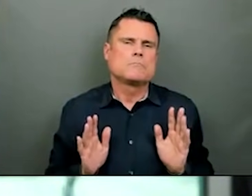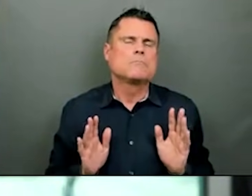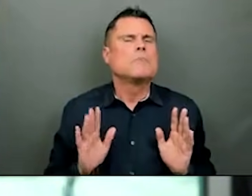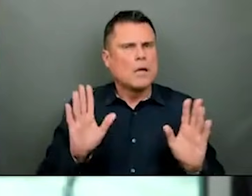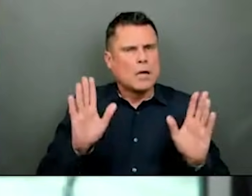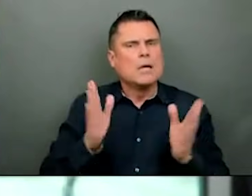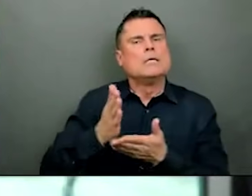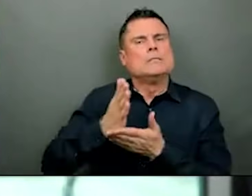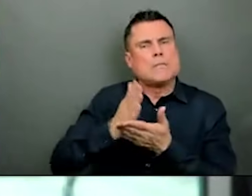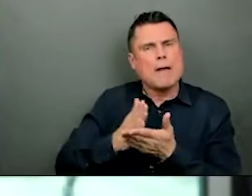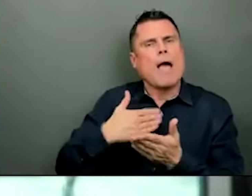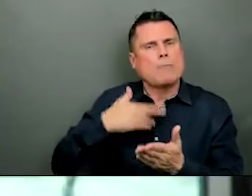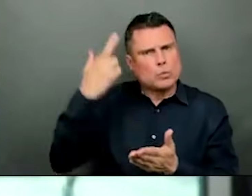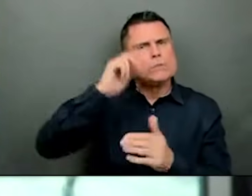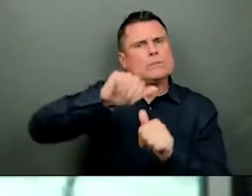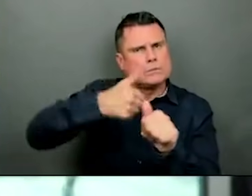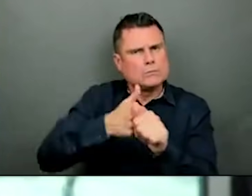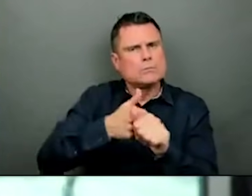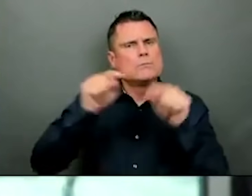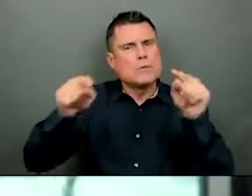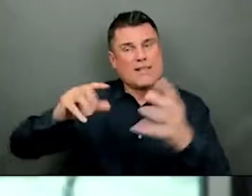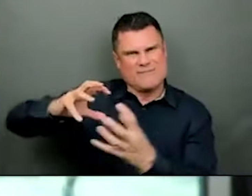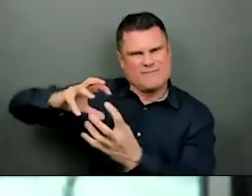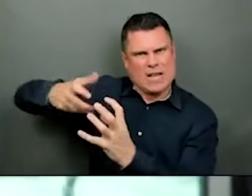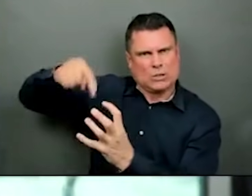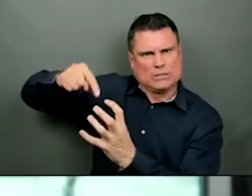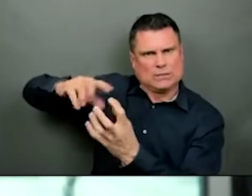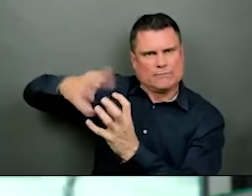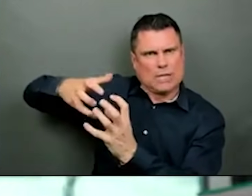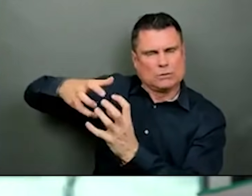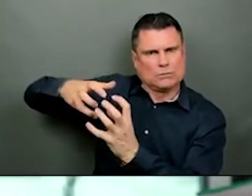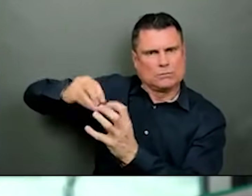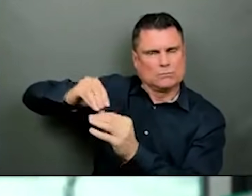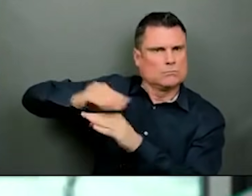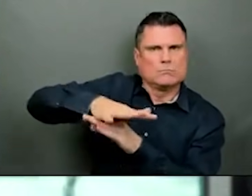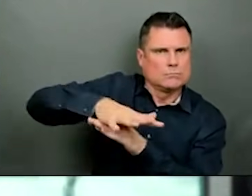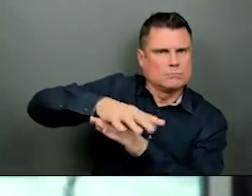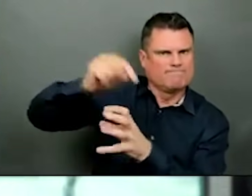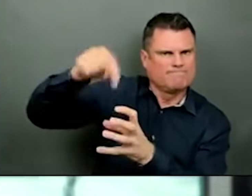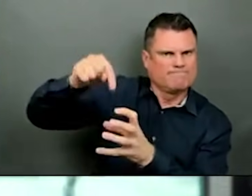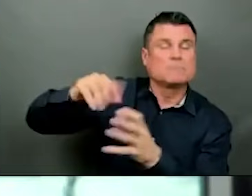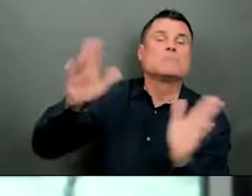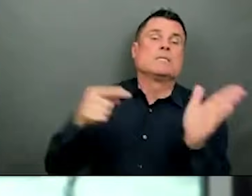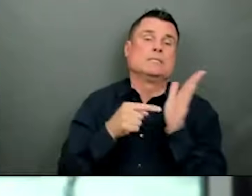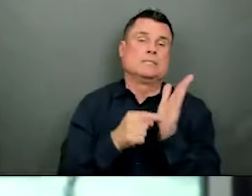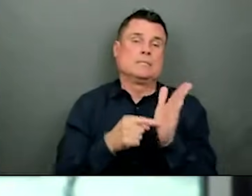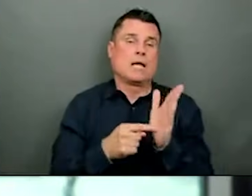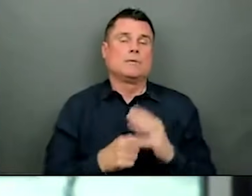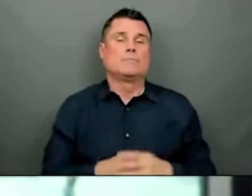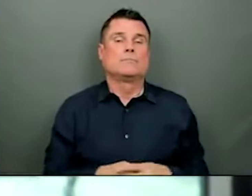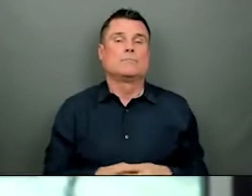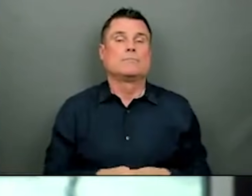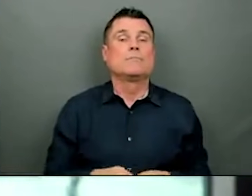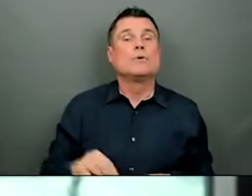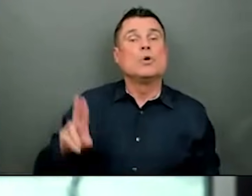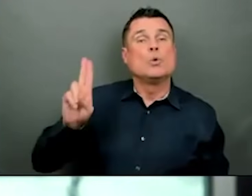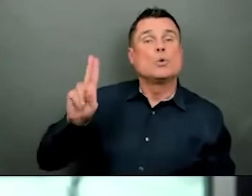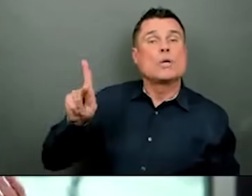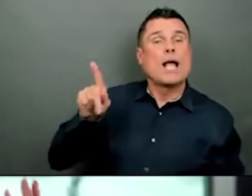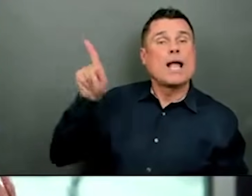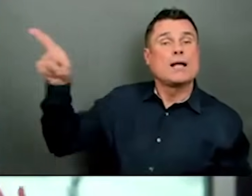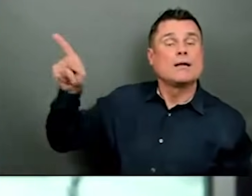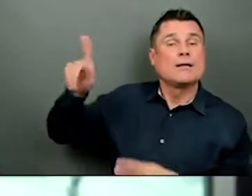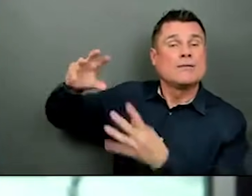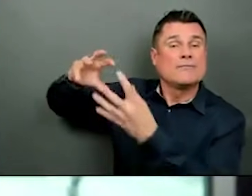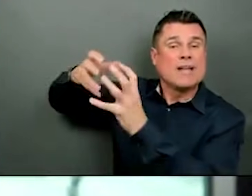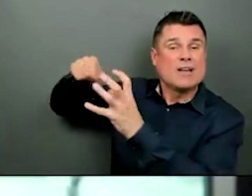we used to see because it has an ecological, or I'm trying to think of the name of it and what I'm trying to say, but it's on the end of